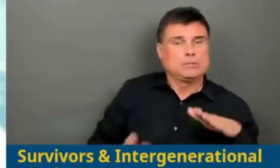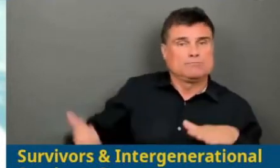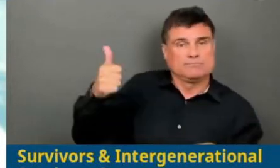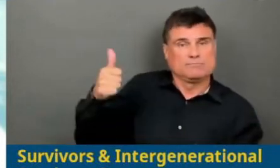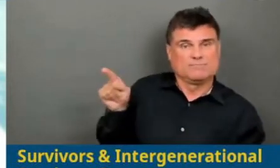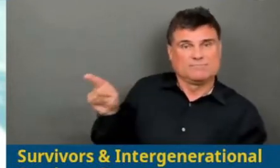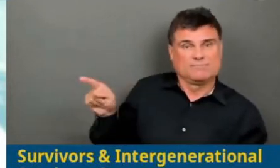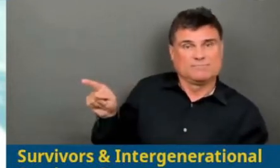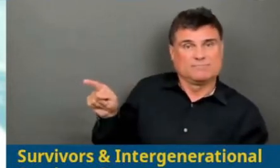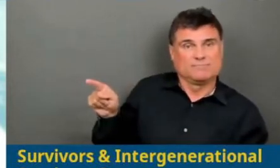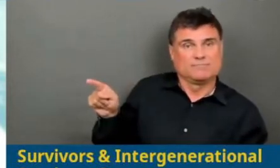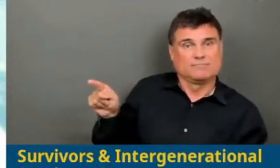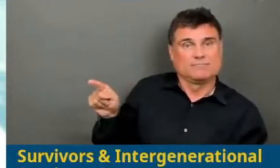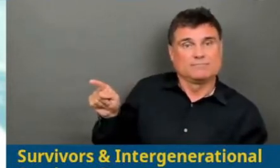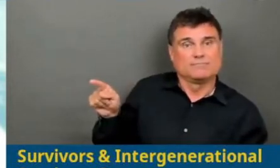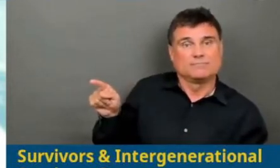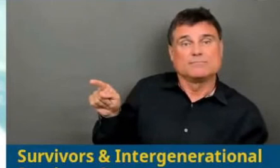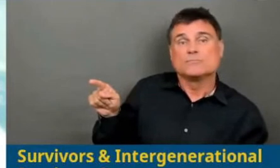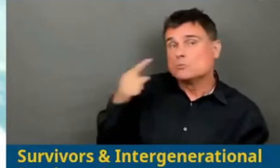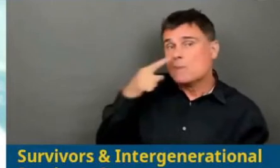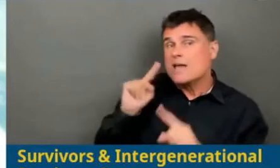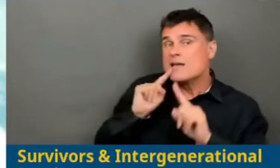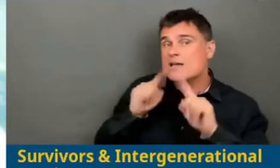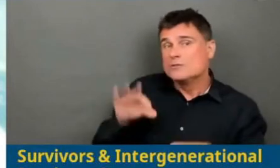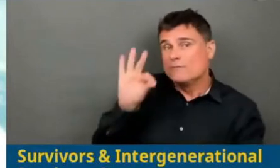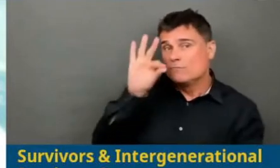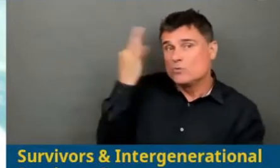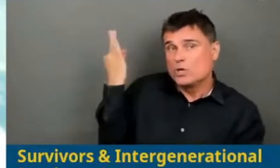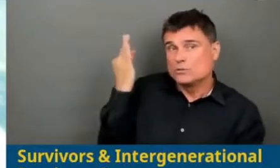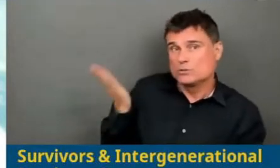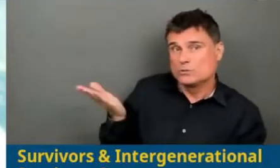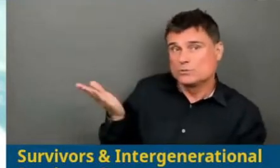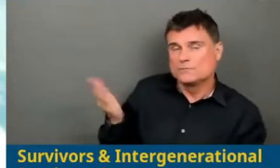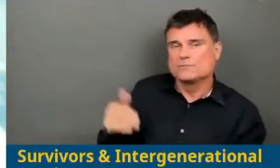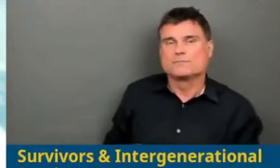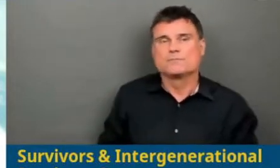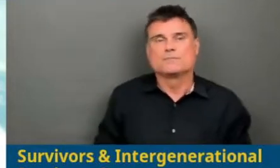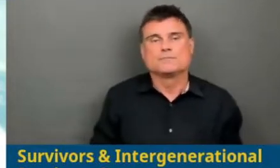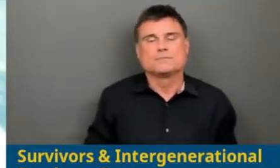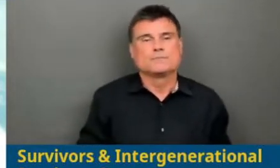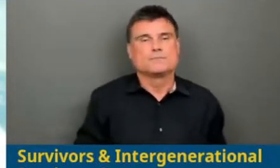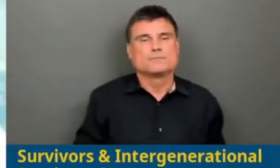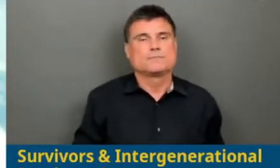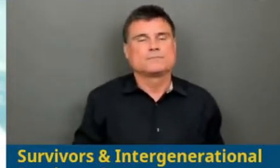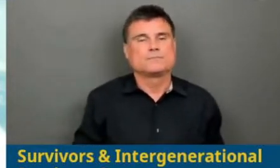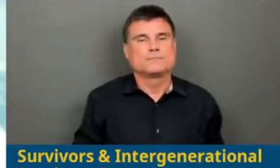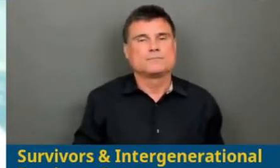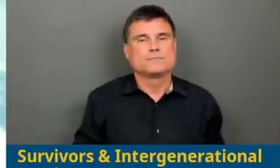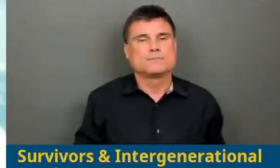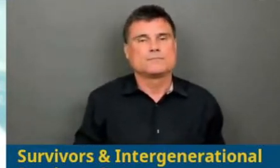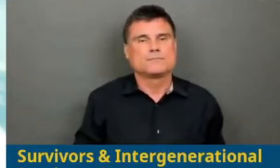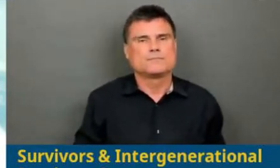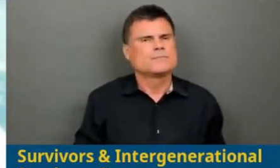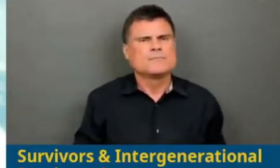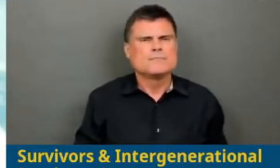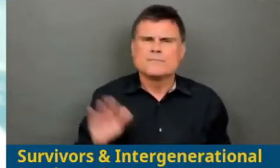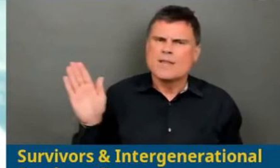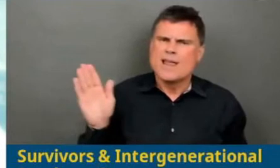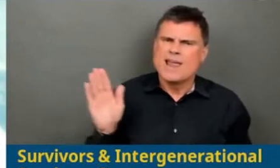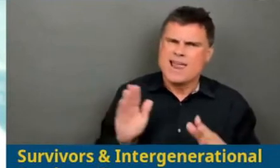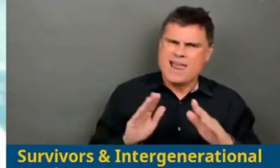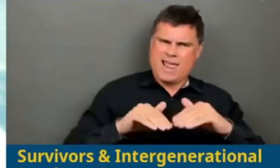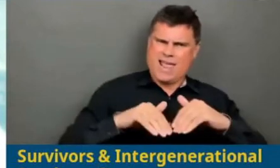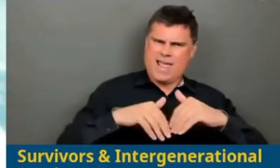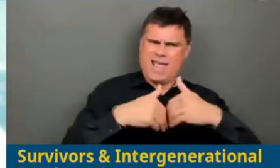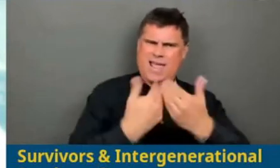an answer in French, if possible. So I want to know how and when the fund will